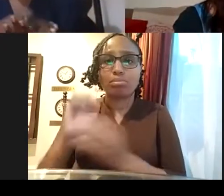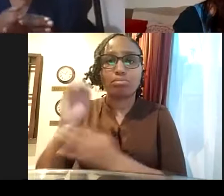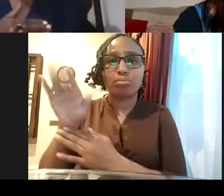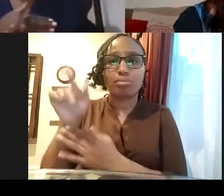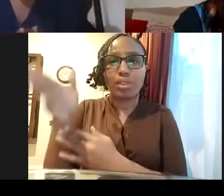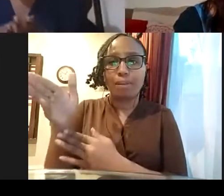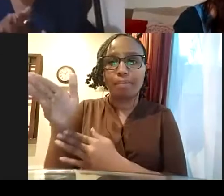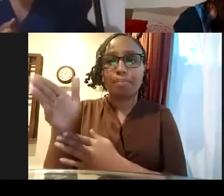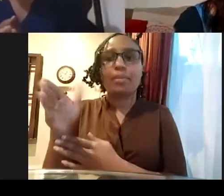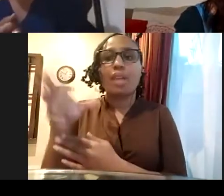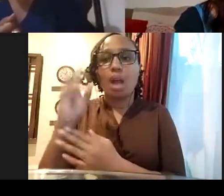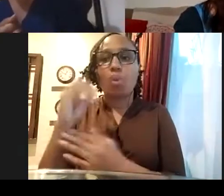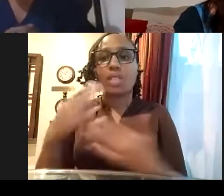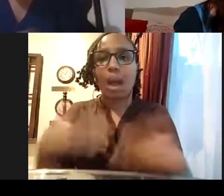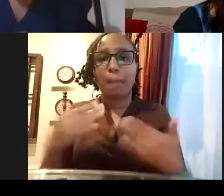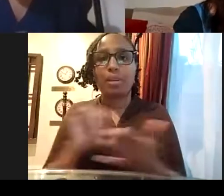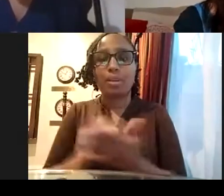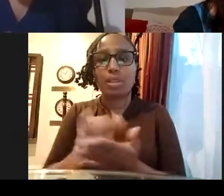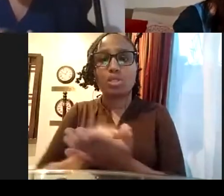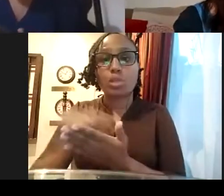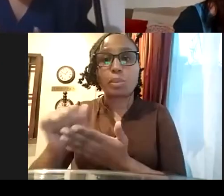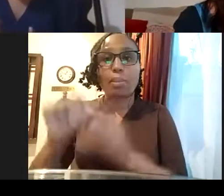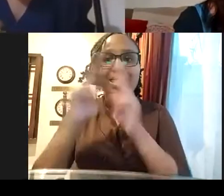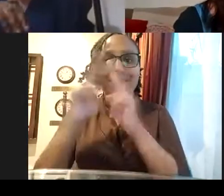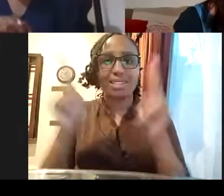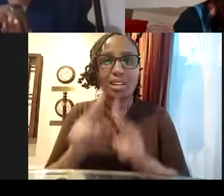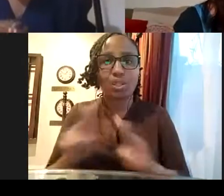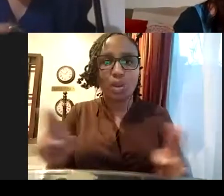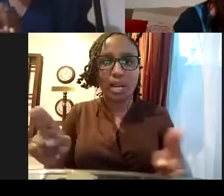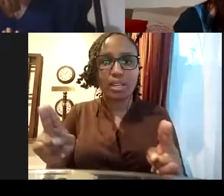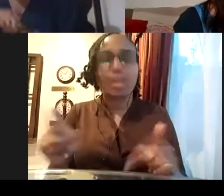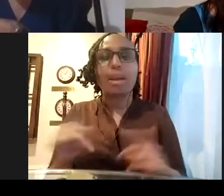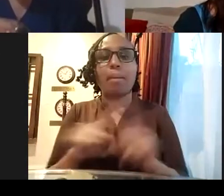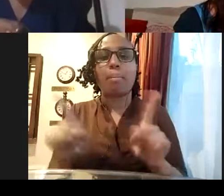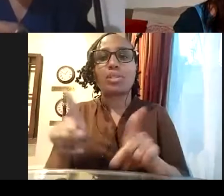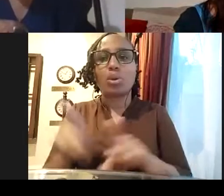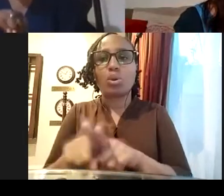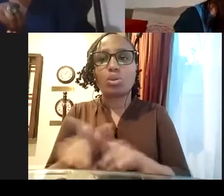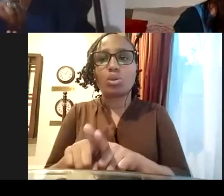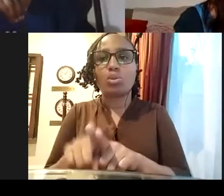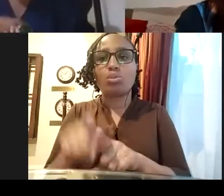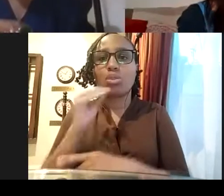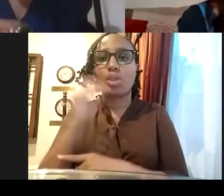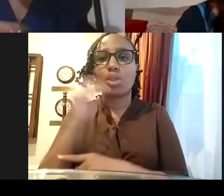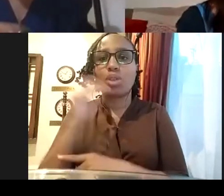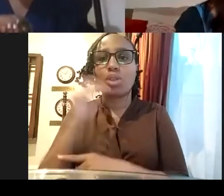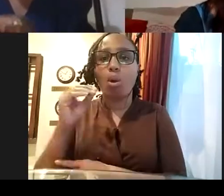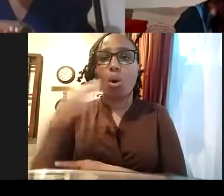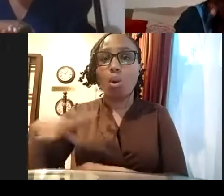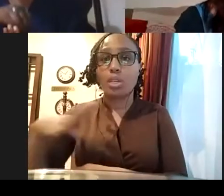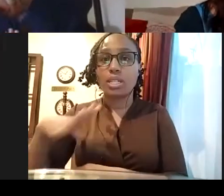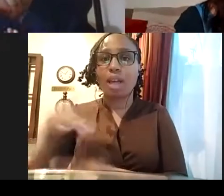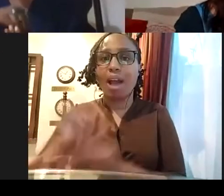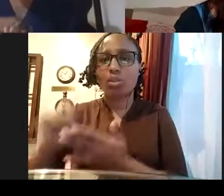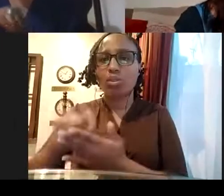point grateful that the book was published internationally. But I was also just more intentional about the home audience, because I wrote the book for